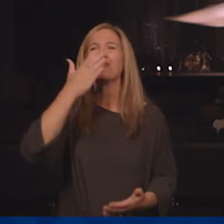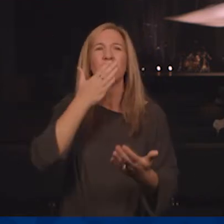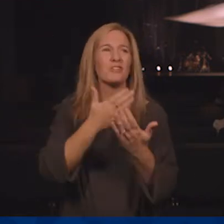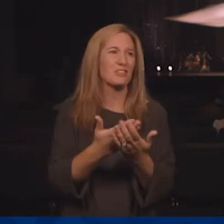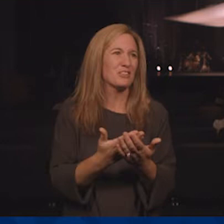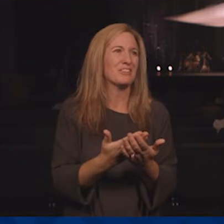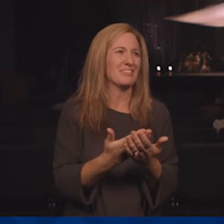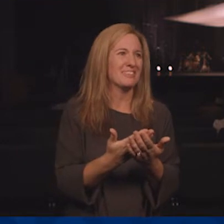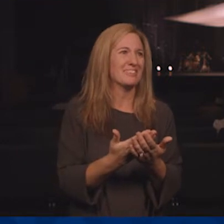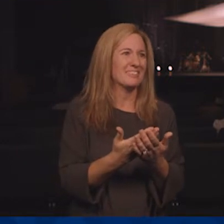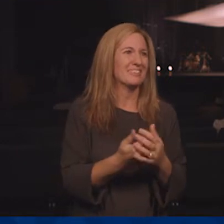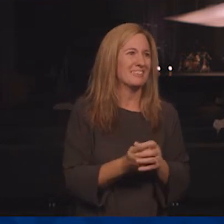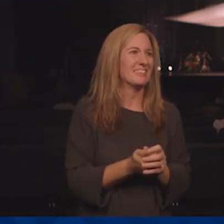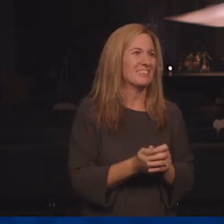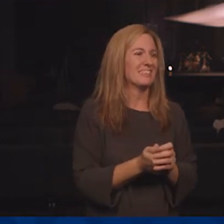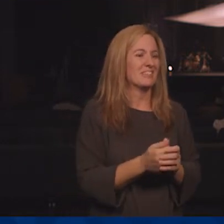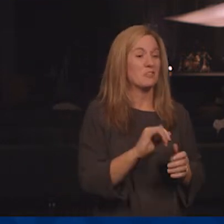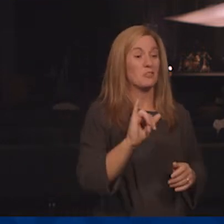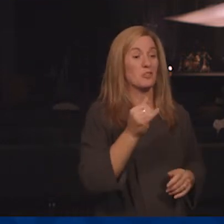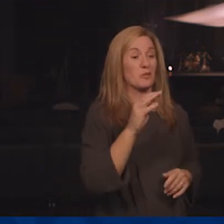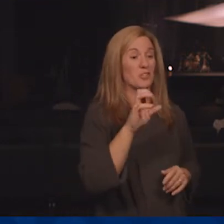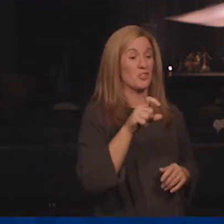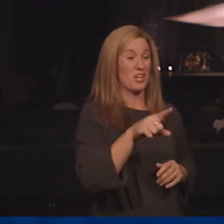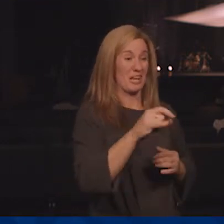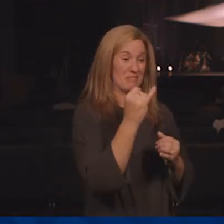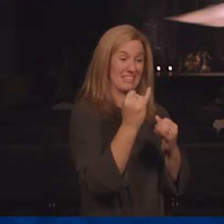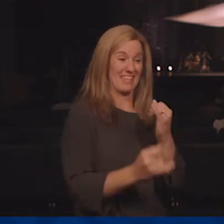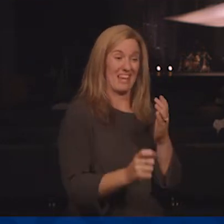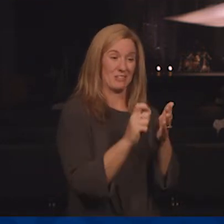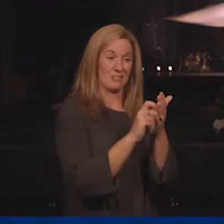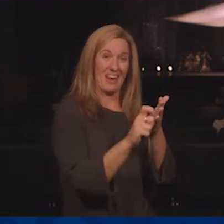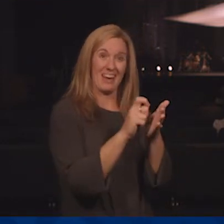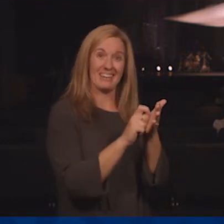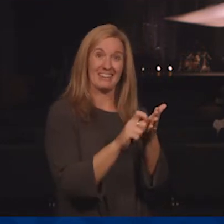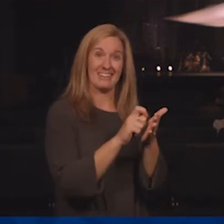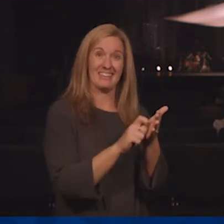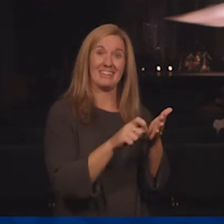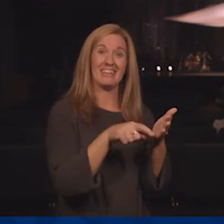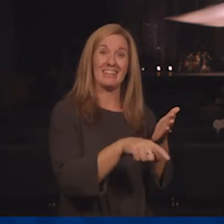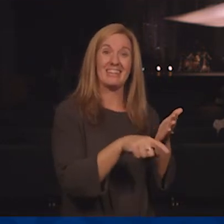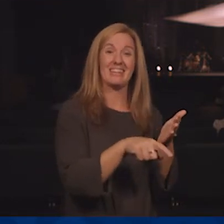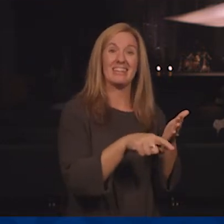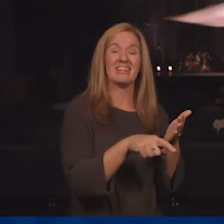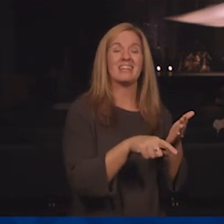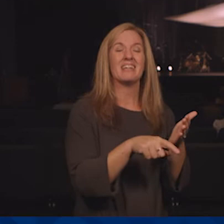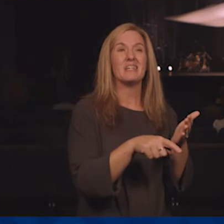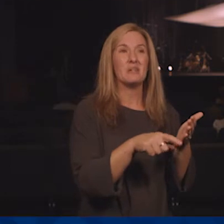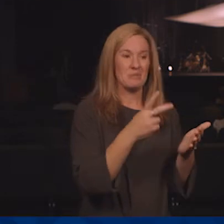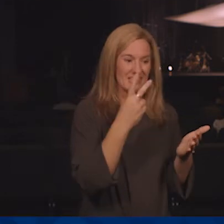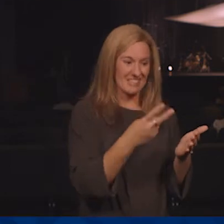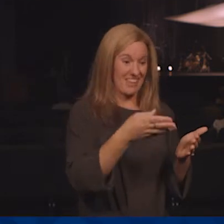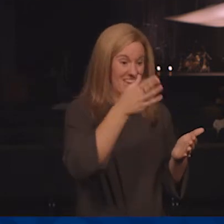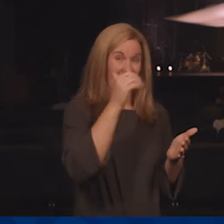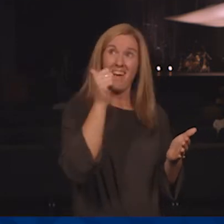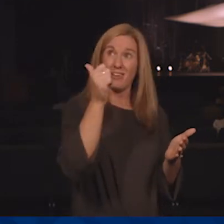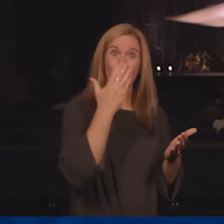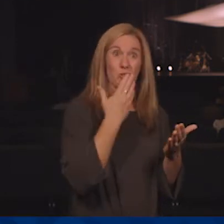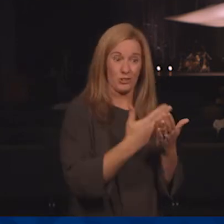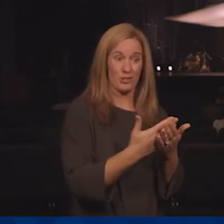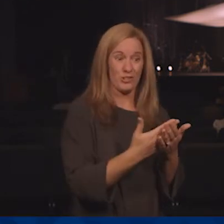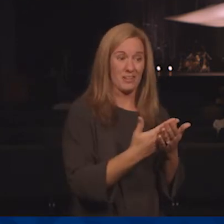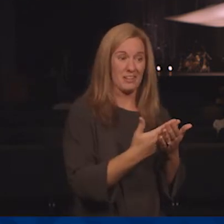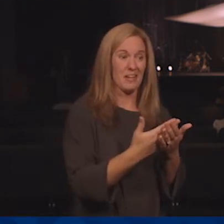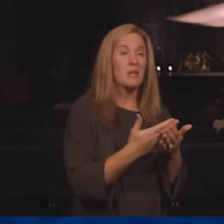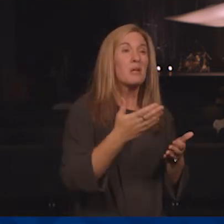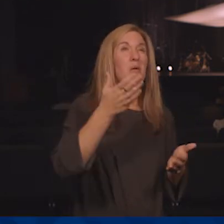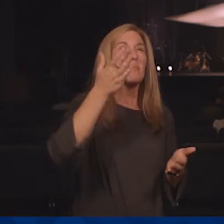as James leaves us in his bit of writing, we see that not only God is good, but